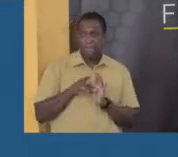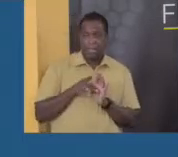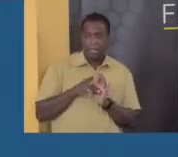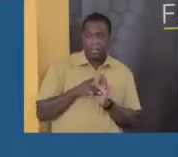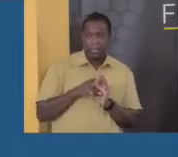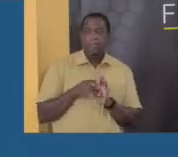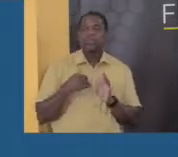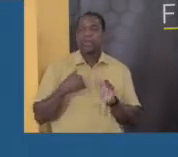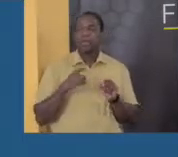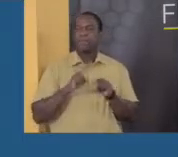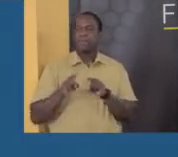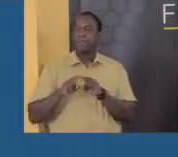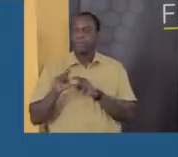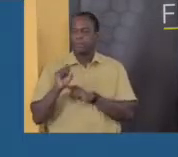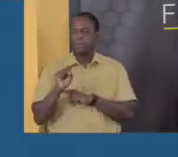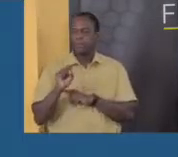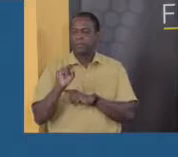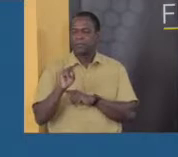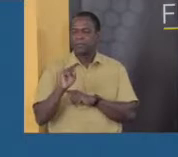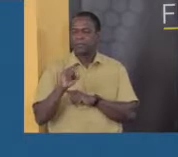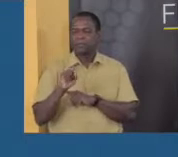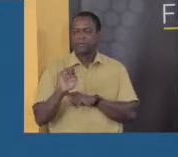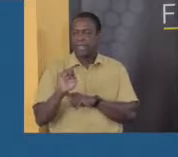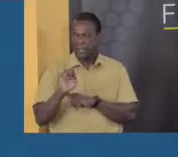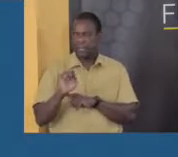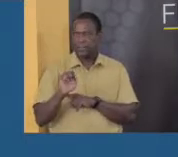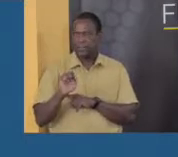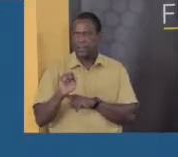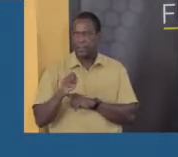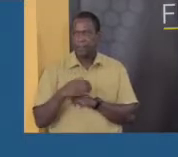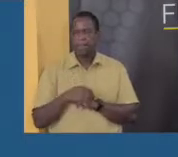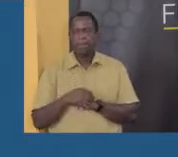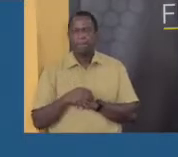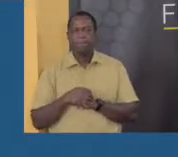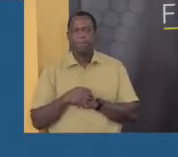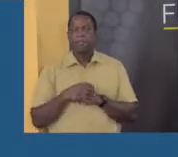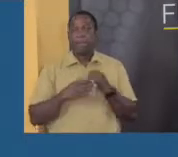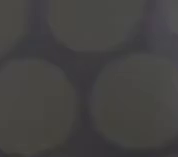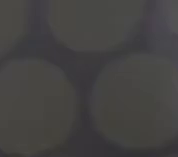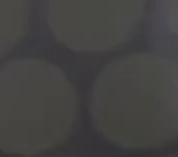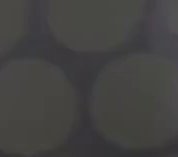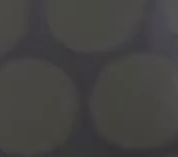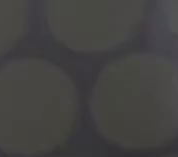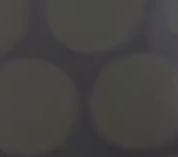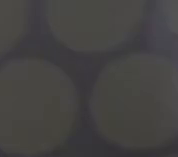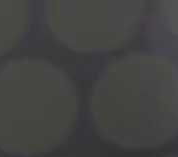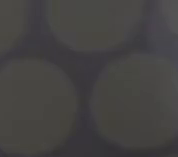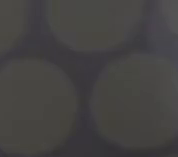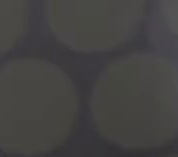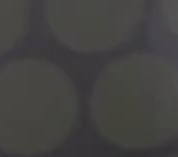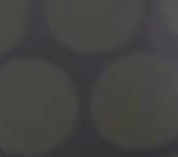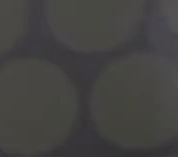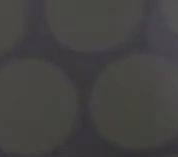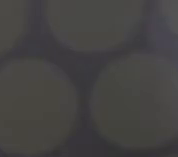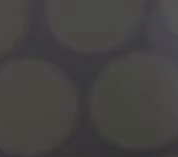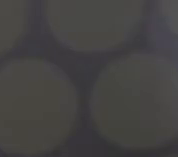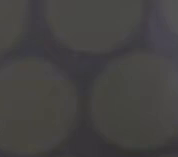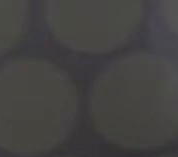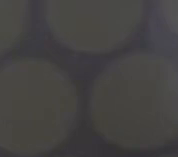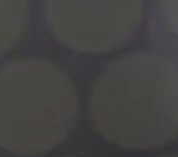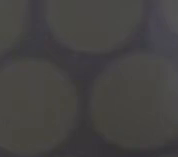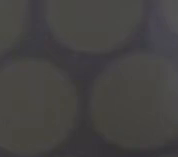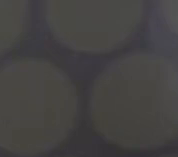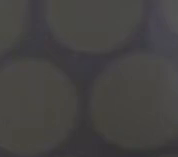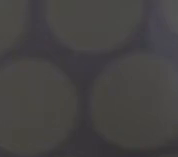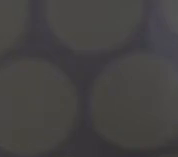will be various sizes. So basically the process to get from one size to the next is called grading.